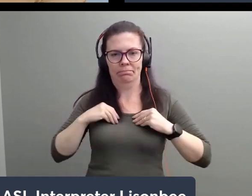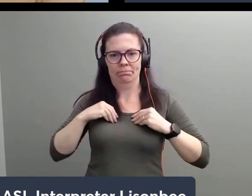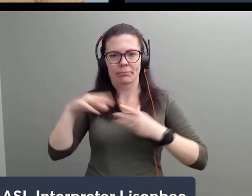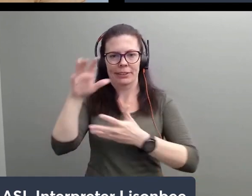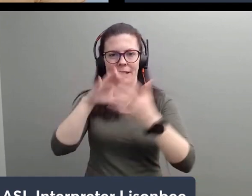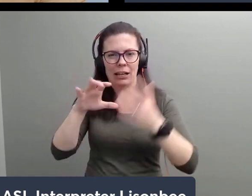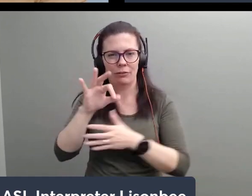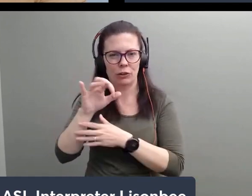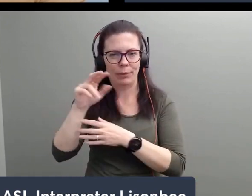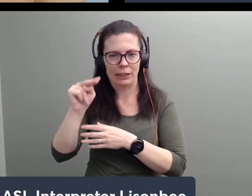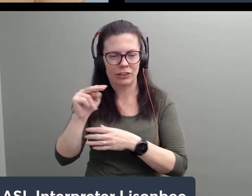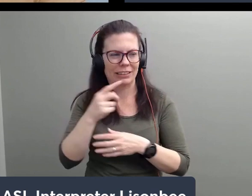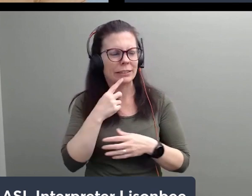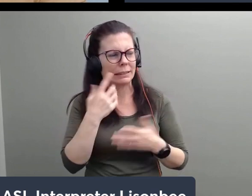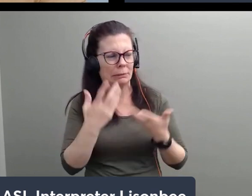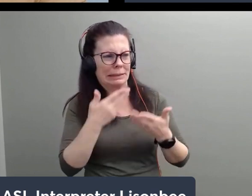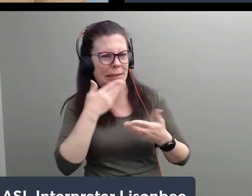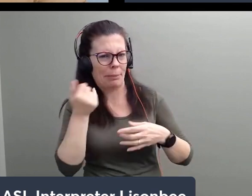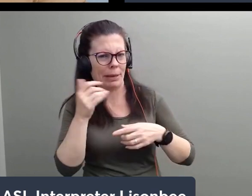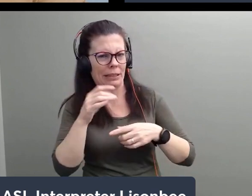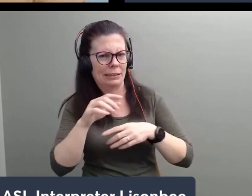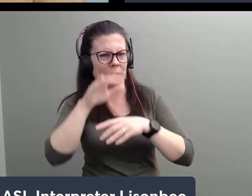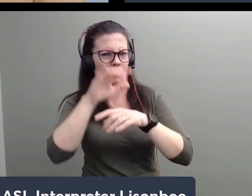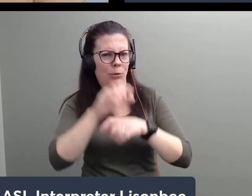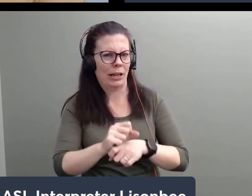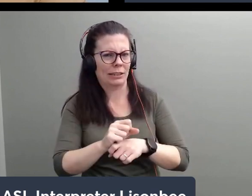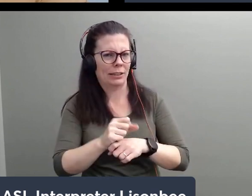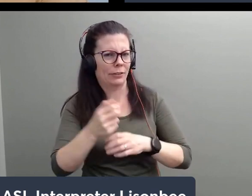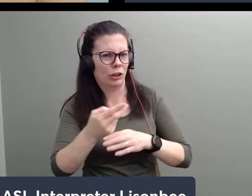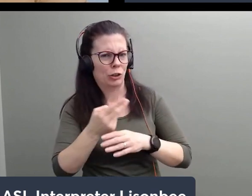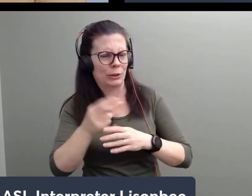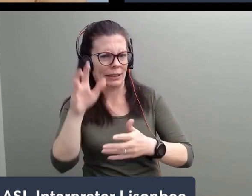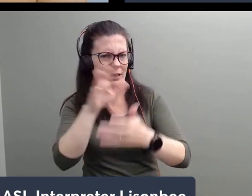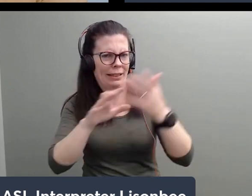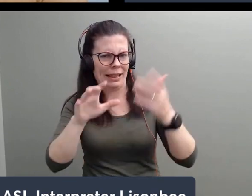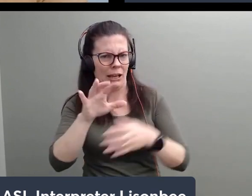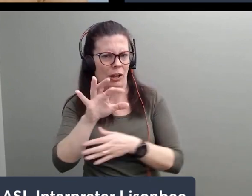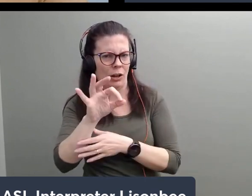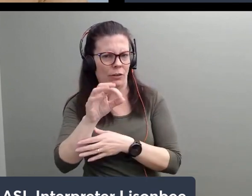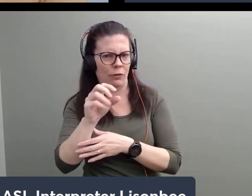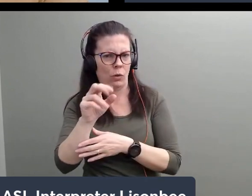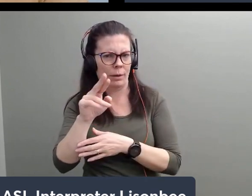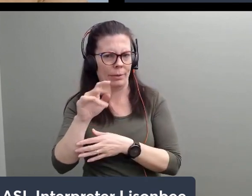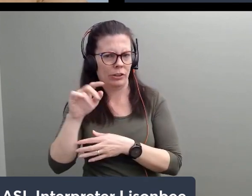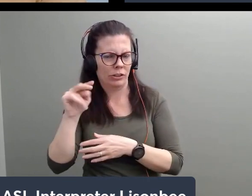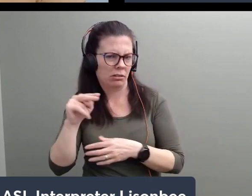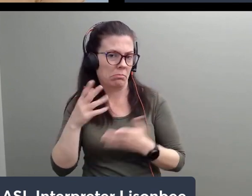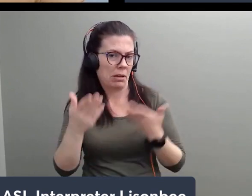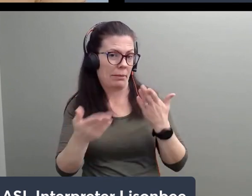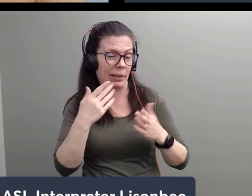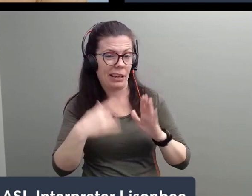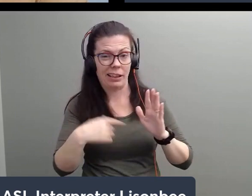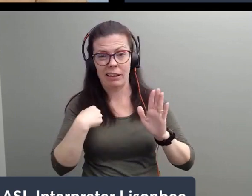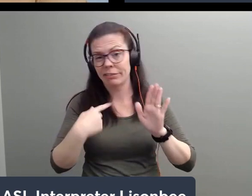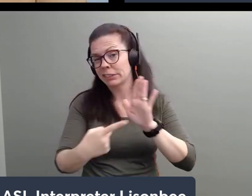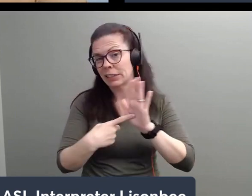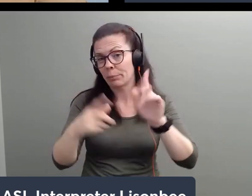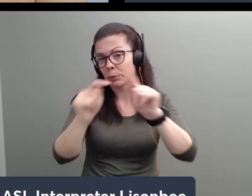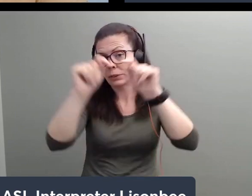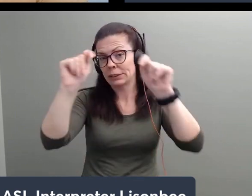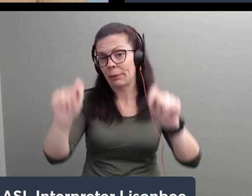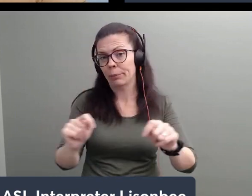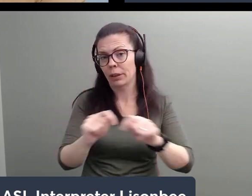I don't really know what the best practices are for using CloudFormation. I can maybe have a sample template that someone else has written for